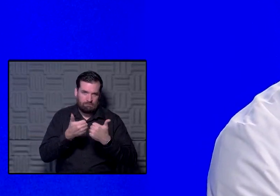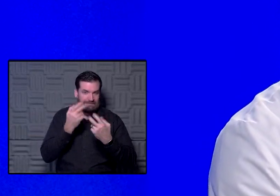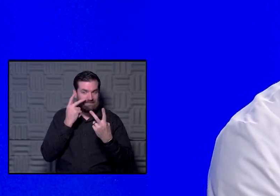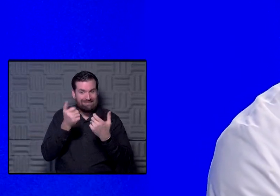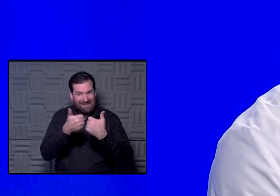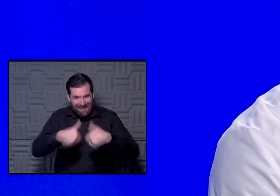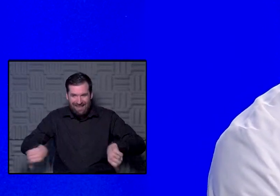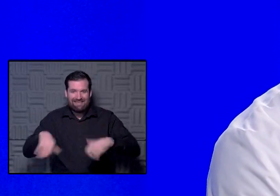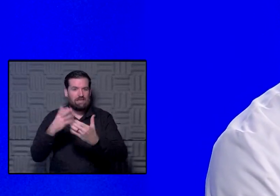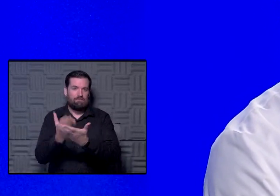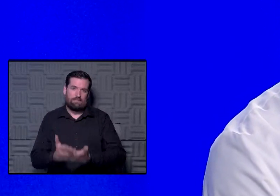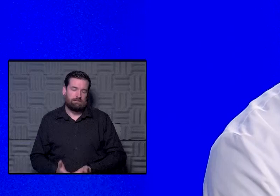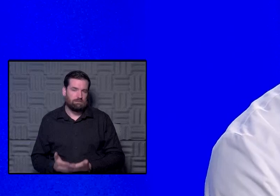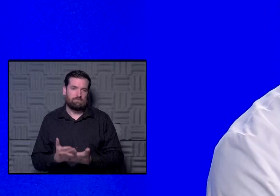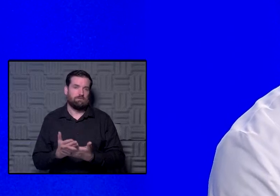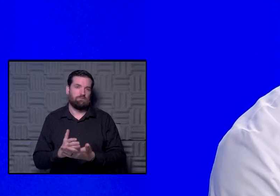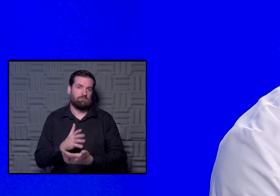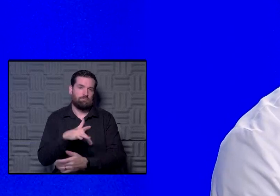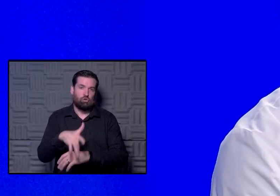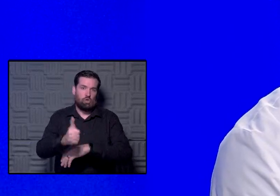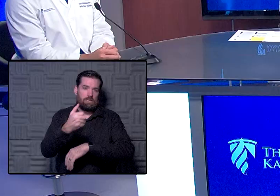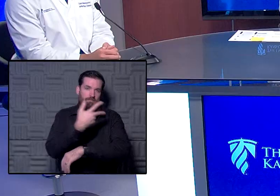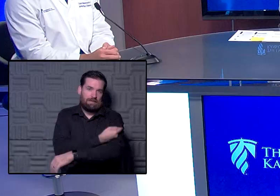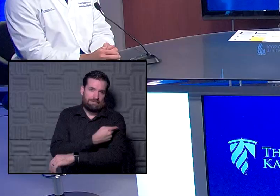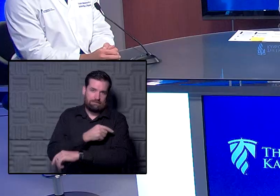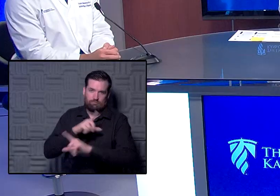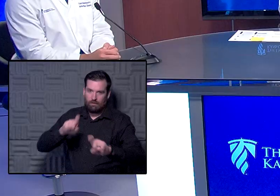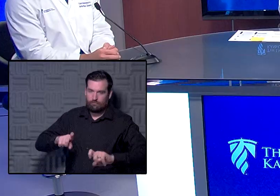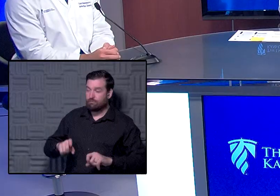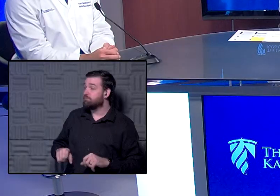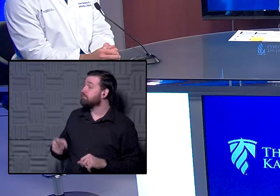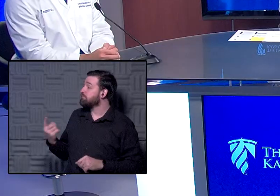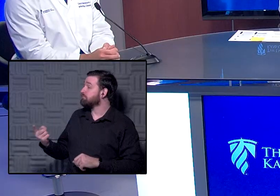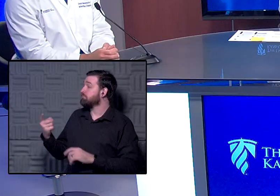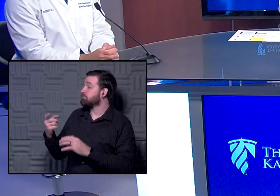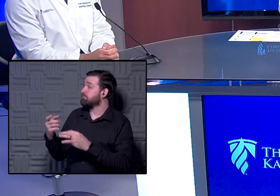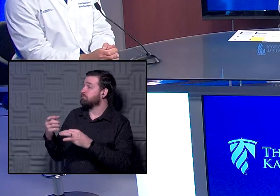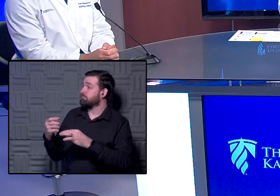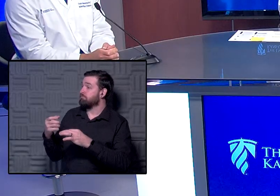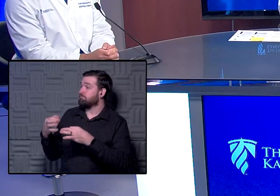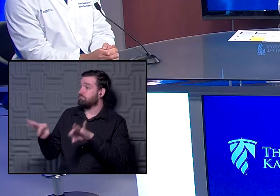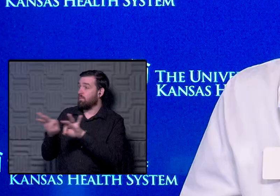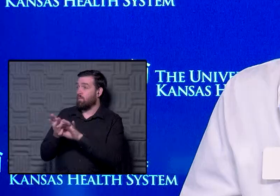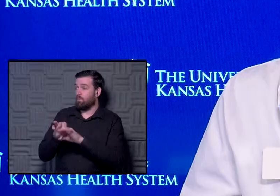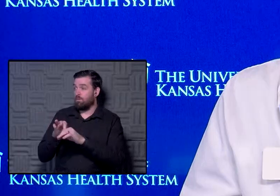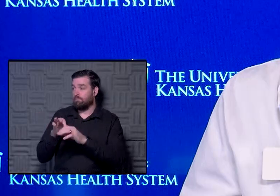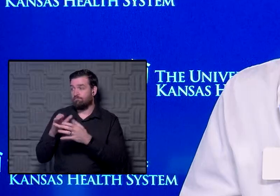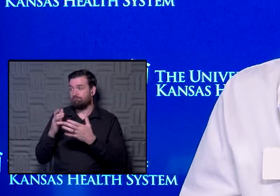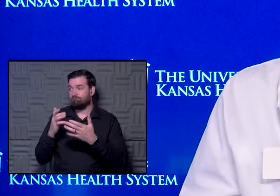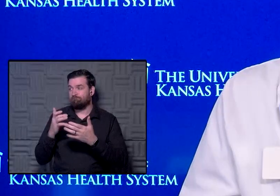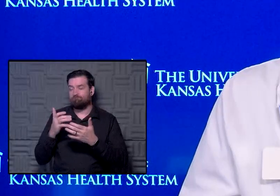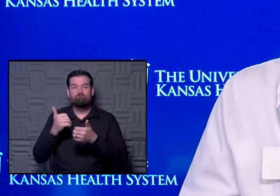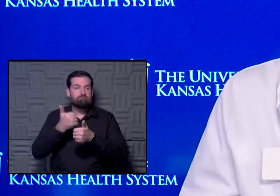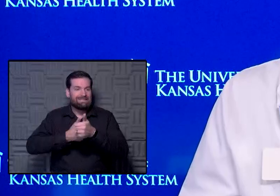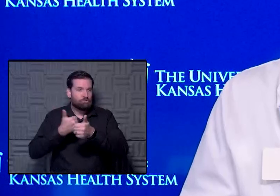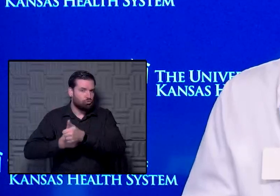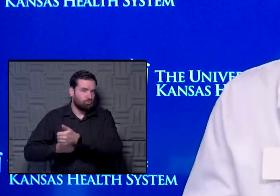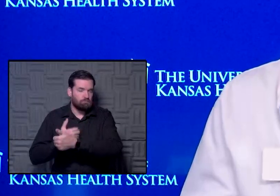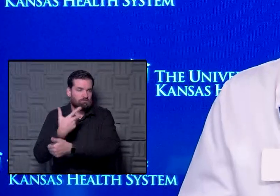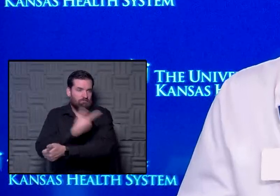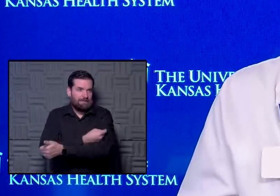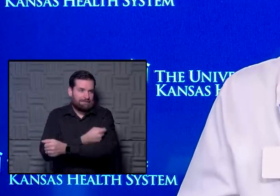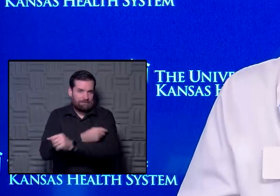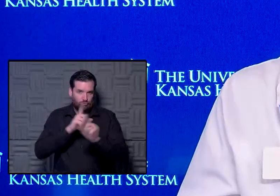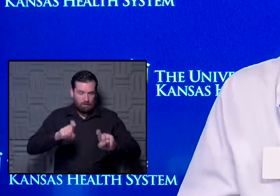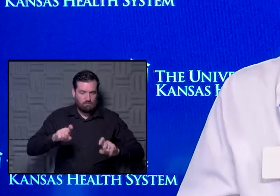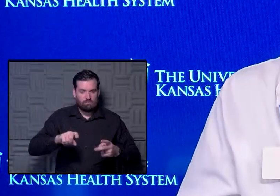of that in the early vaccine trials. One of the primary endpoints in each of these vaccine trials,